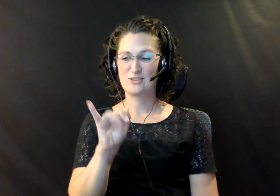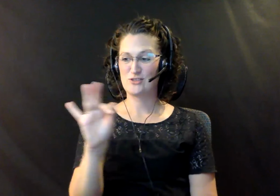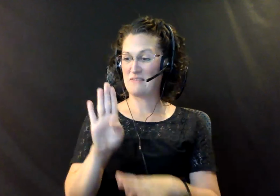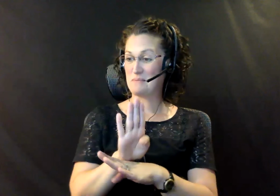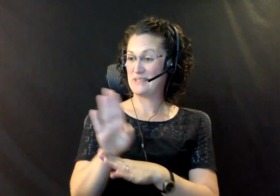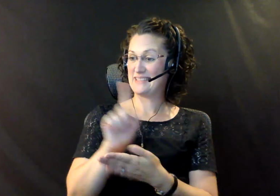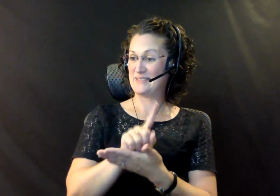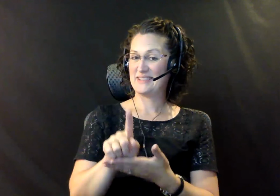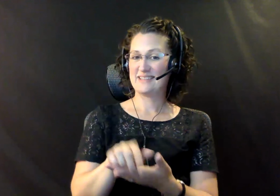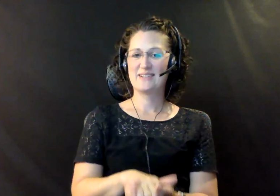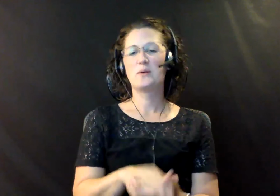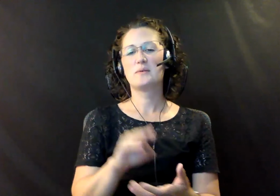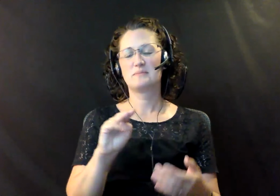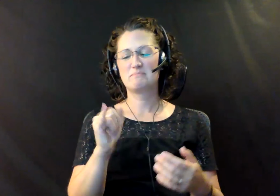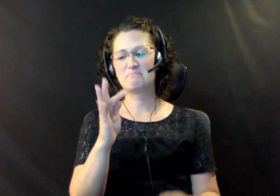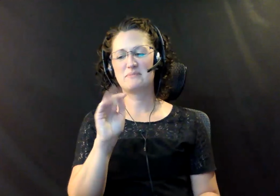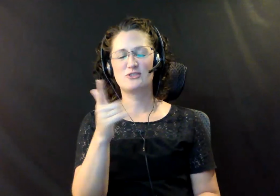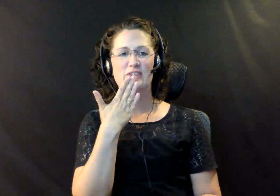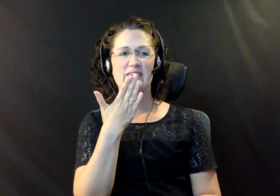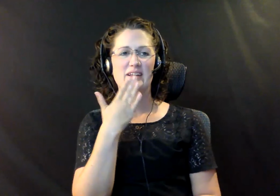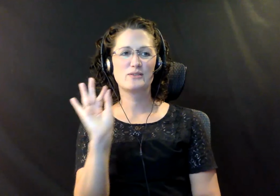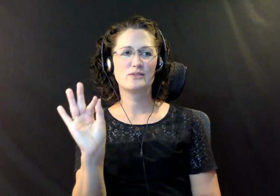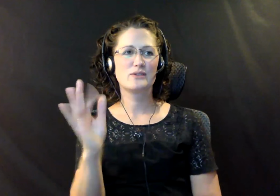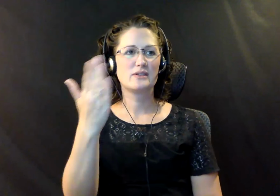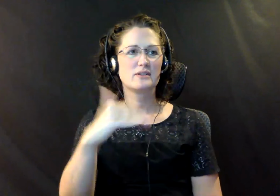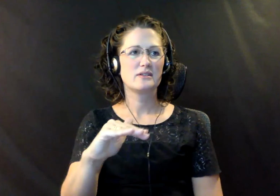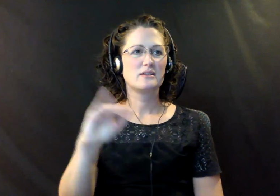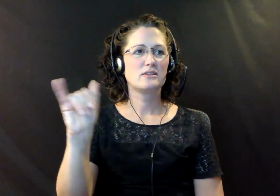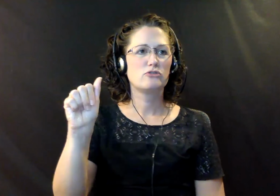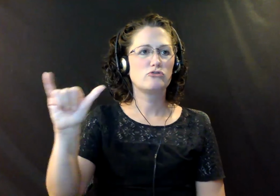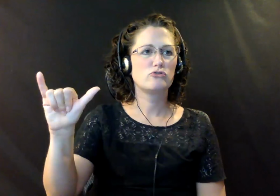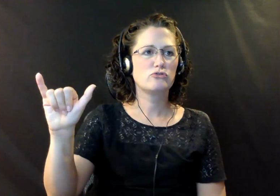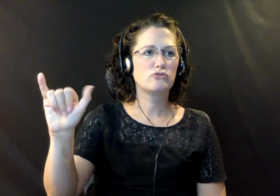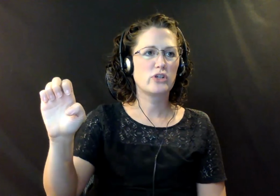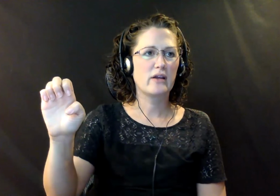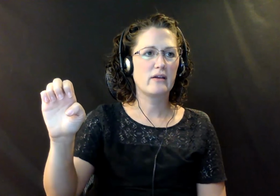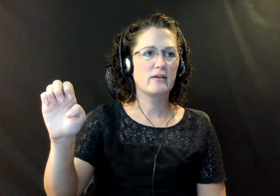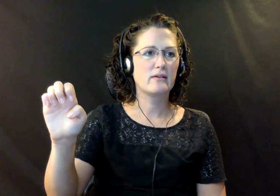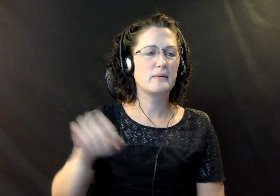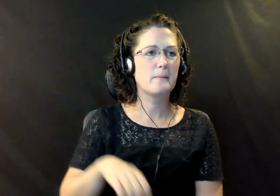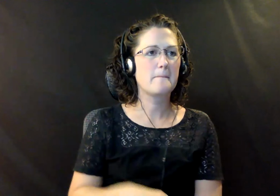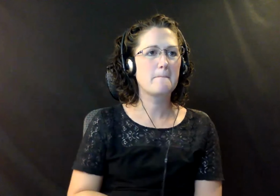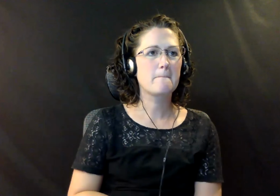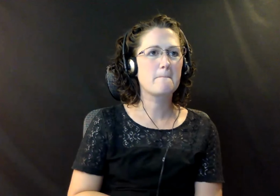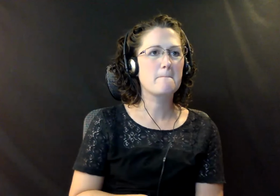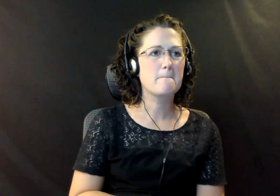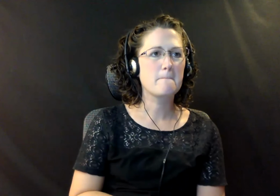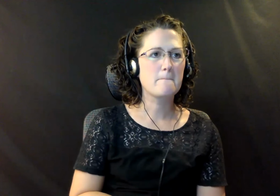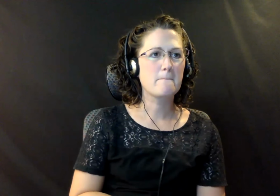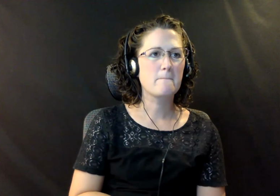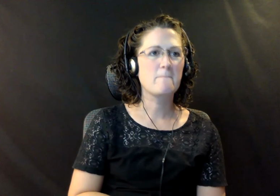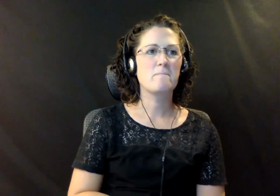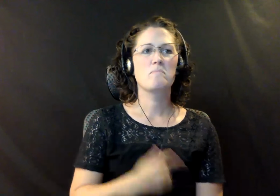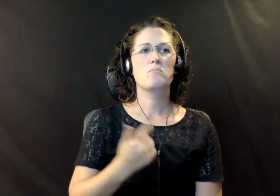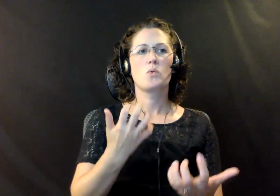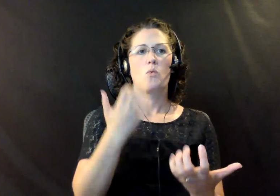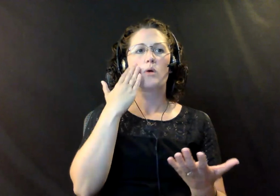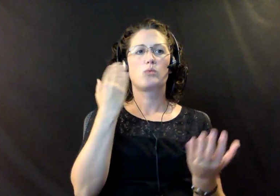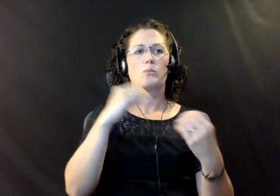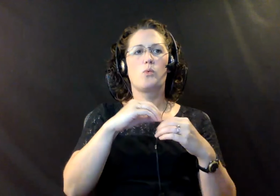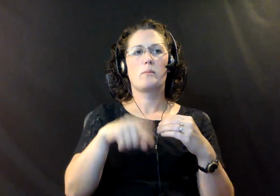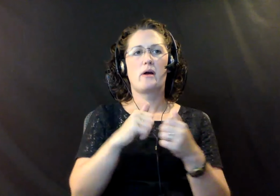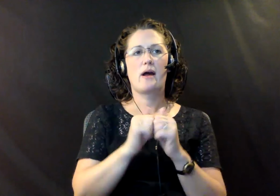week. All right, thanks, Leanne. Let me jump into Jay's question, then we'll get to Moshe on. So Jay's asking, I'd like to hear about how you